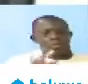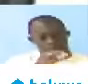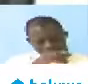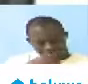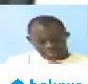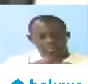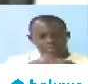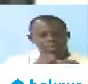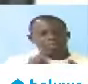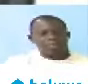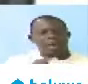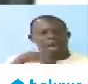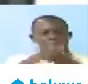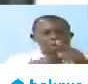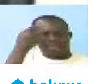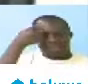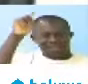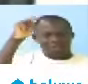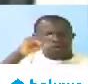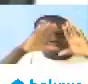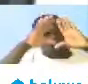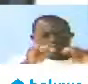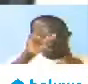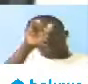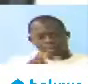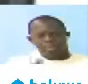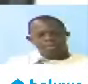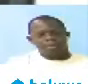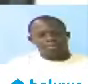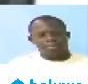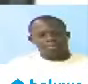trained as an intelligence officer. So in